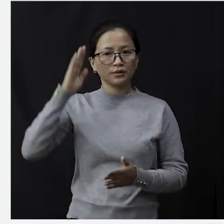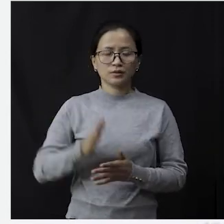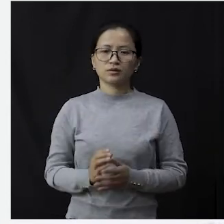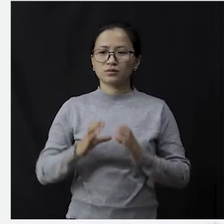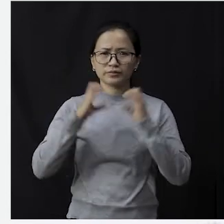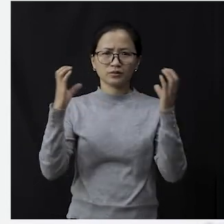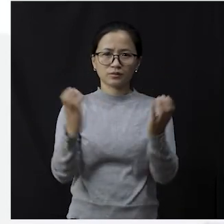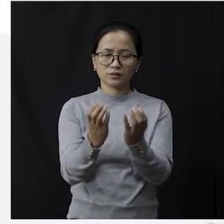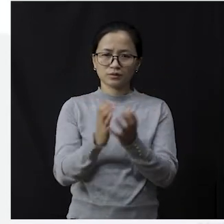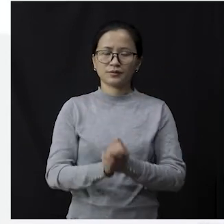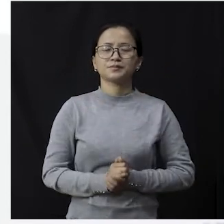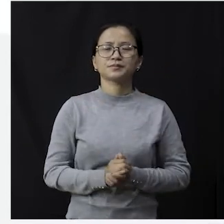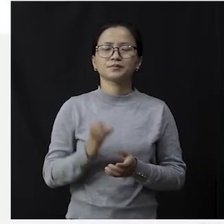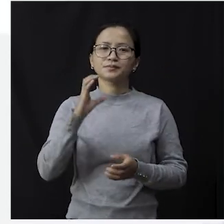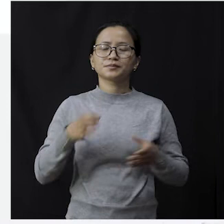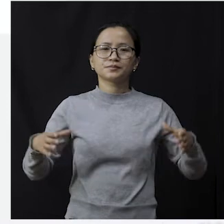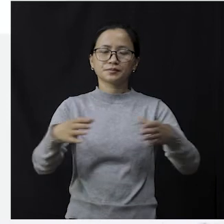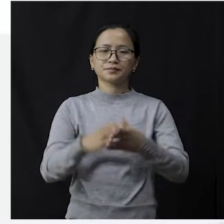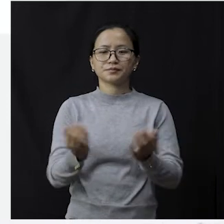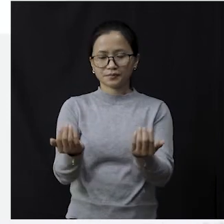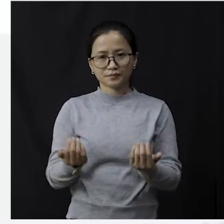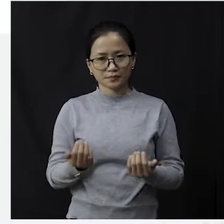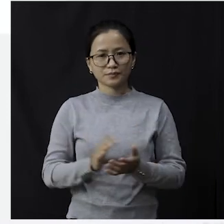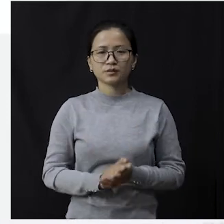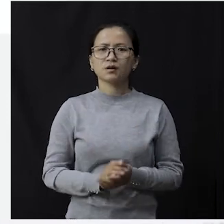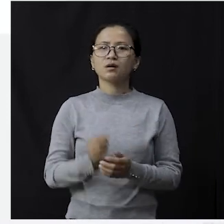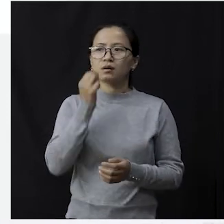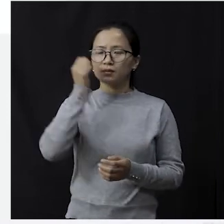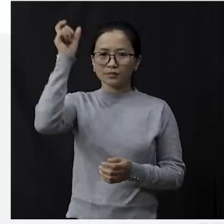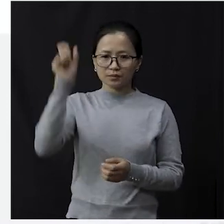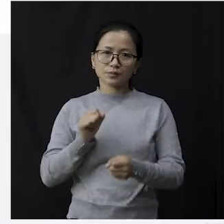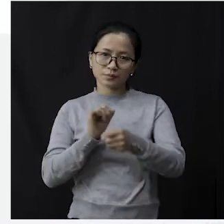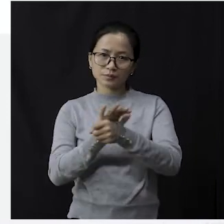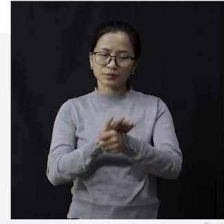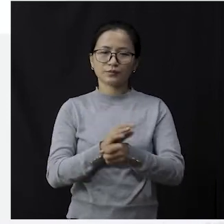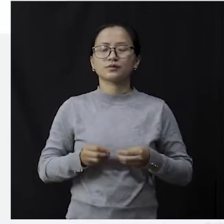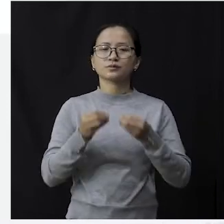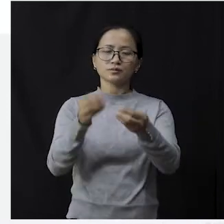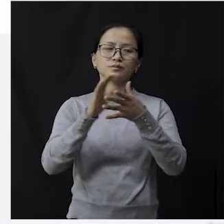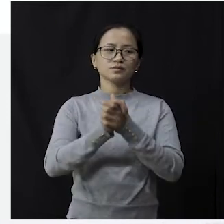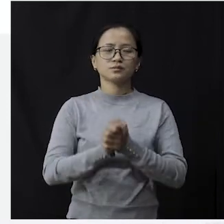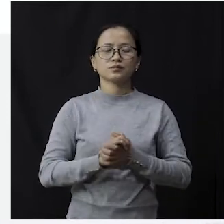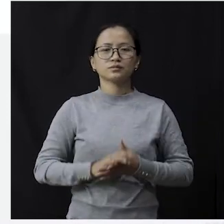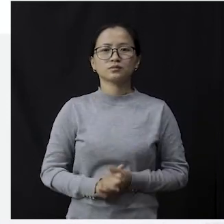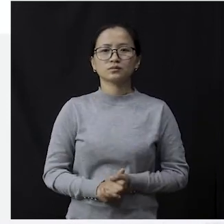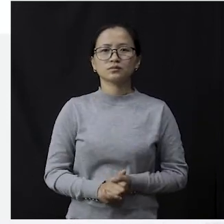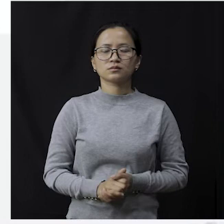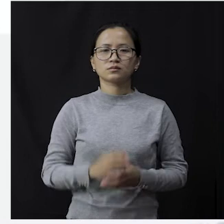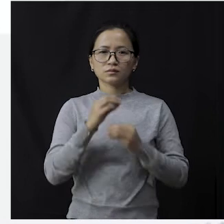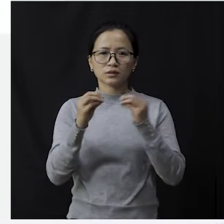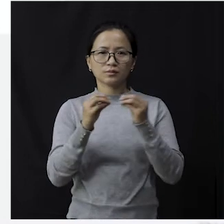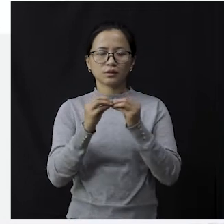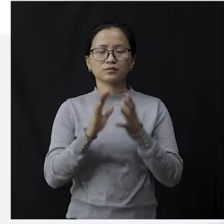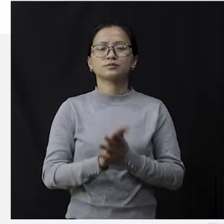keeps the community safe. A postman delivers letters to our friends. Oh, I'm forgetting to tell you about